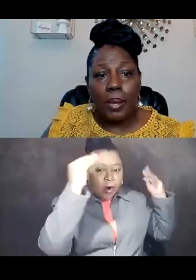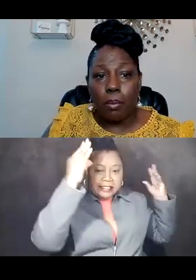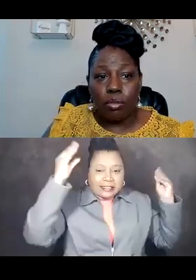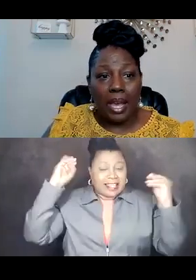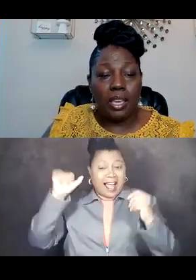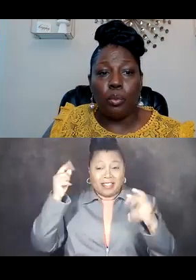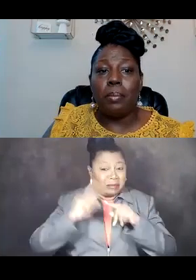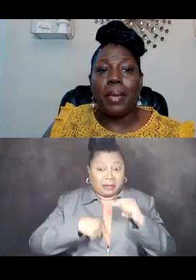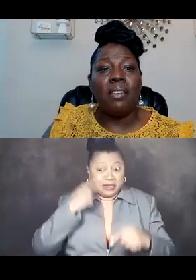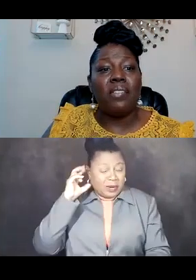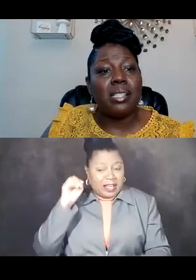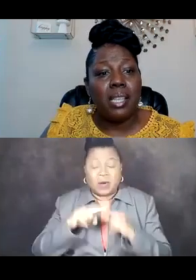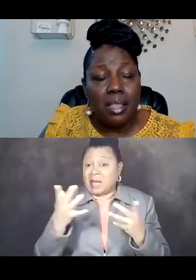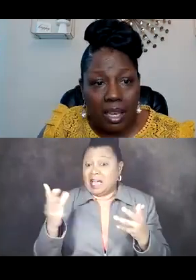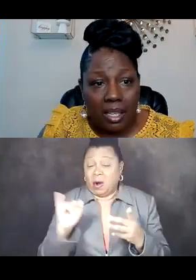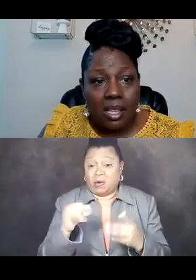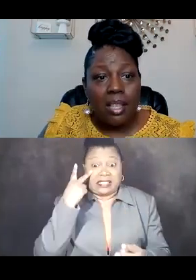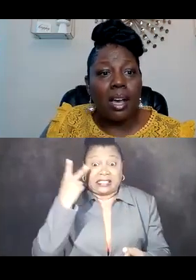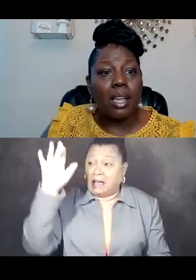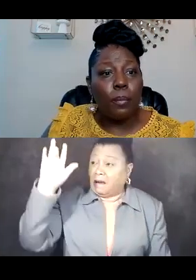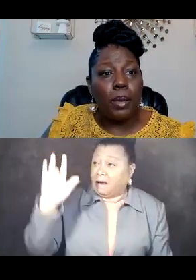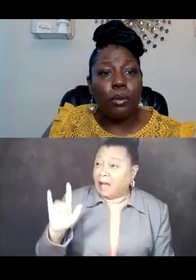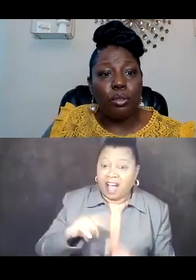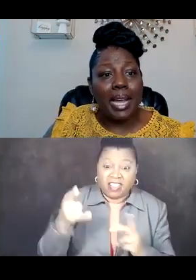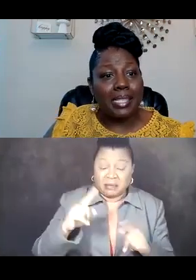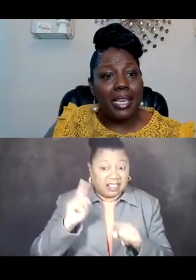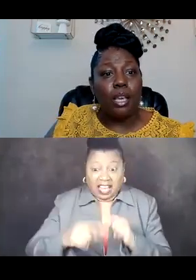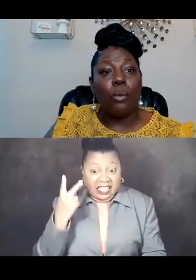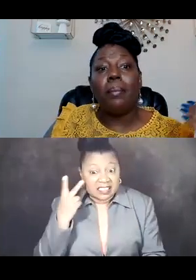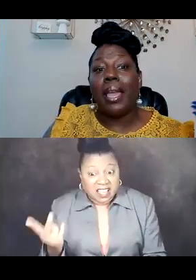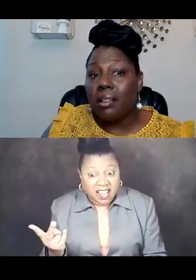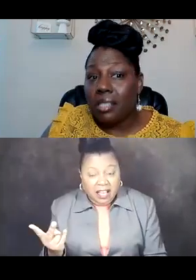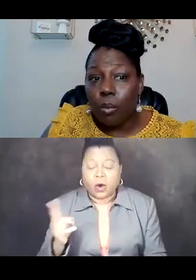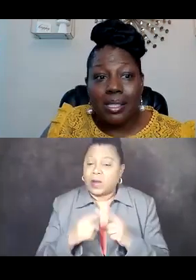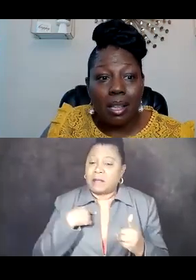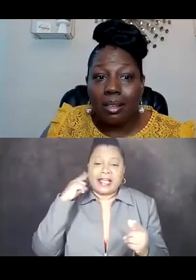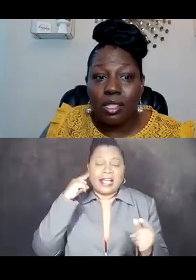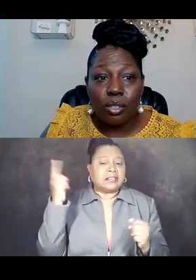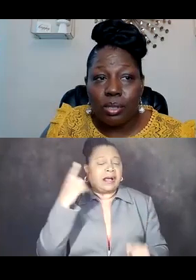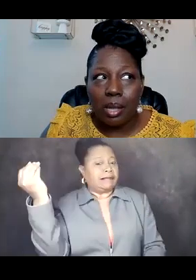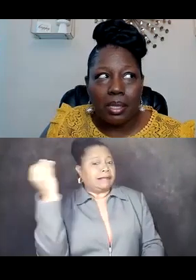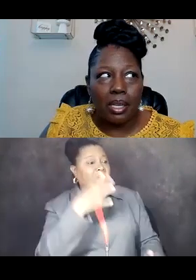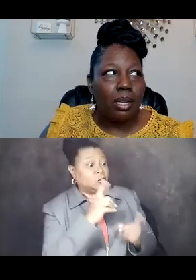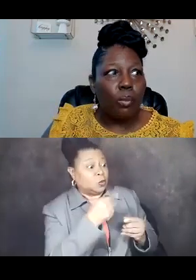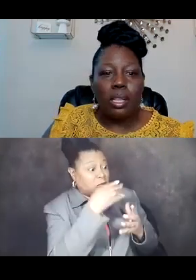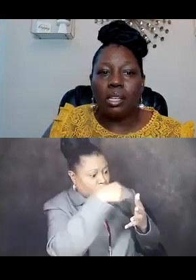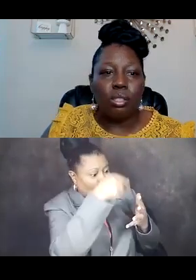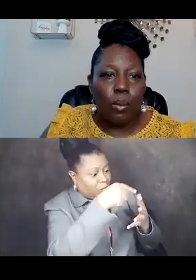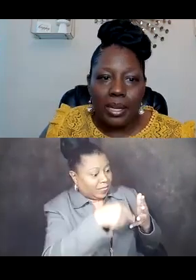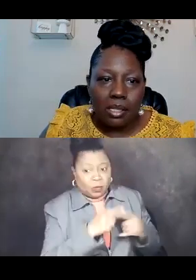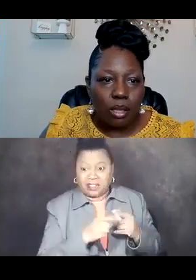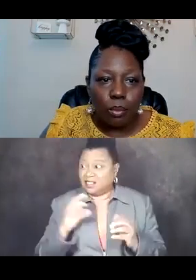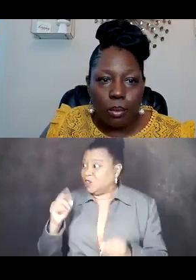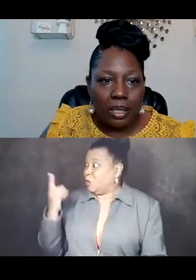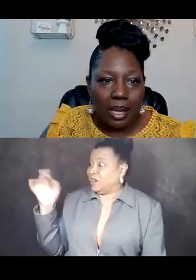other people do not hear. We may even see things that other people do not see. We may hear someone telling us to do something when there's no